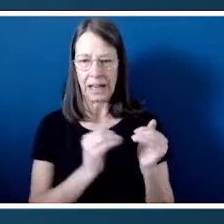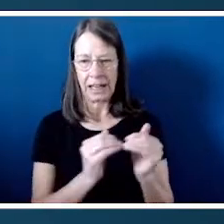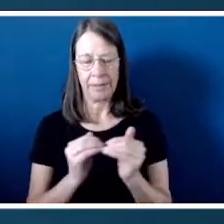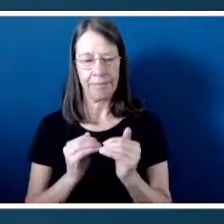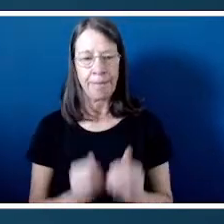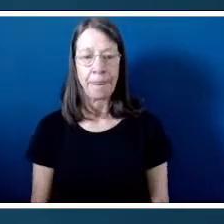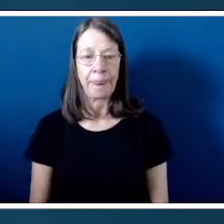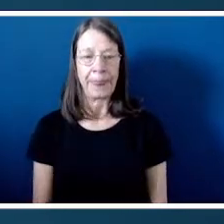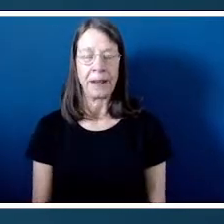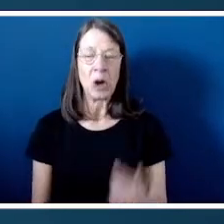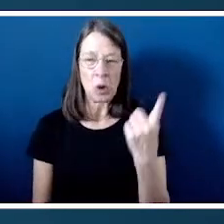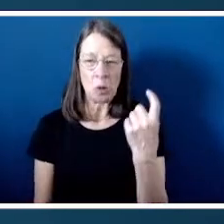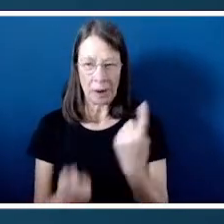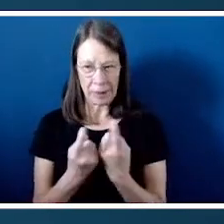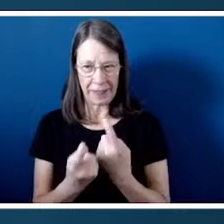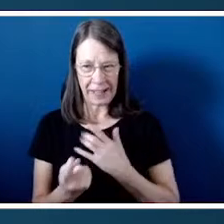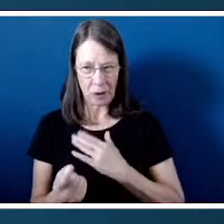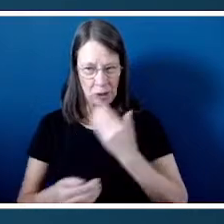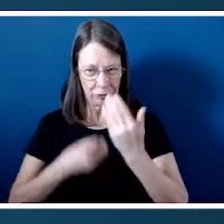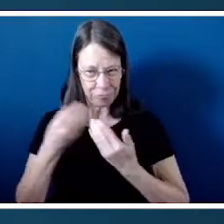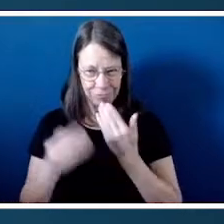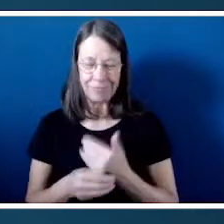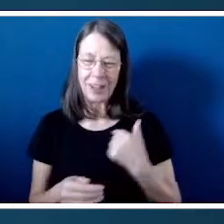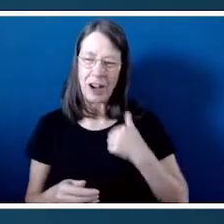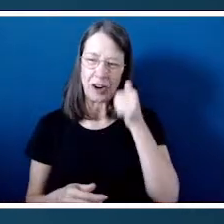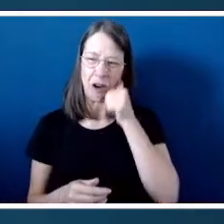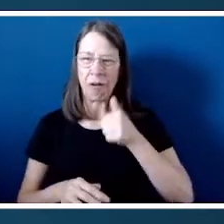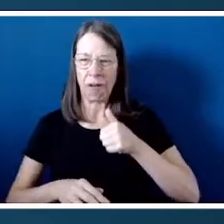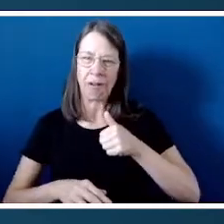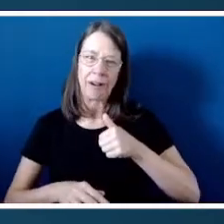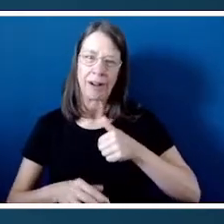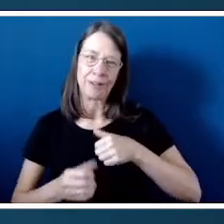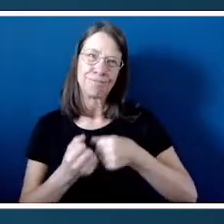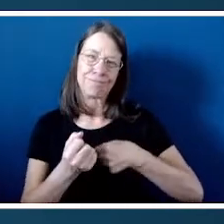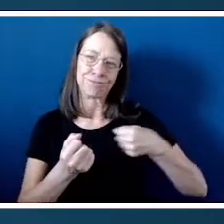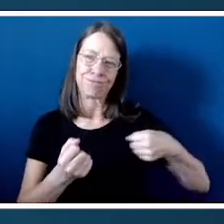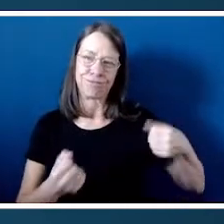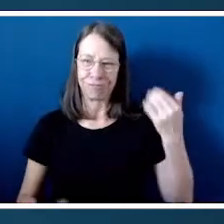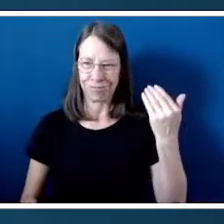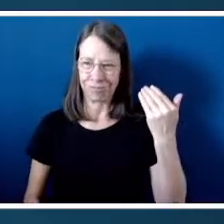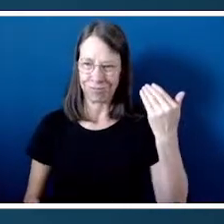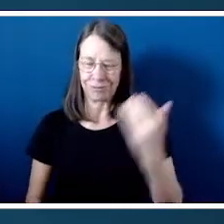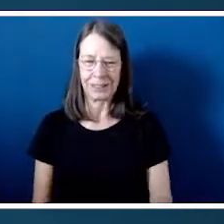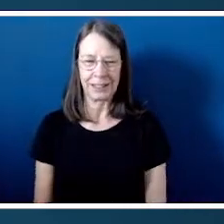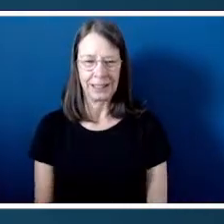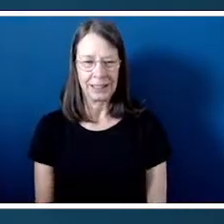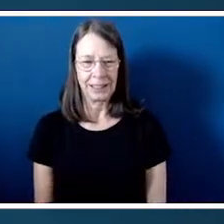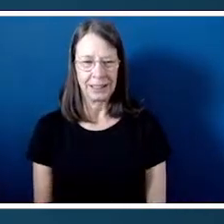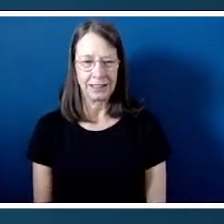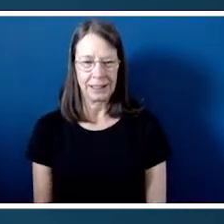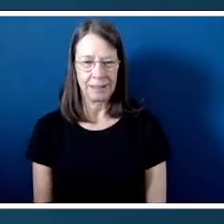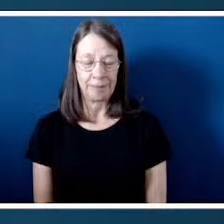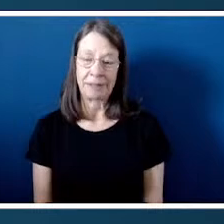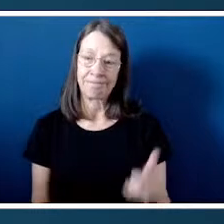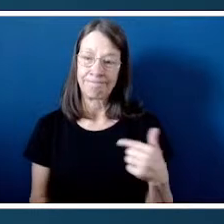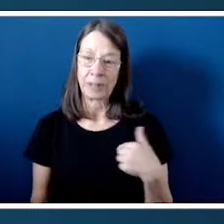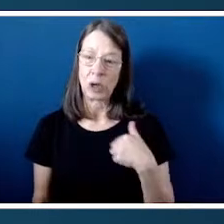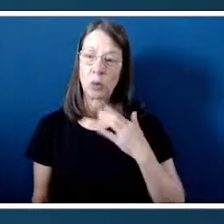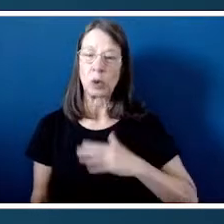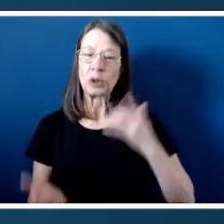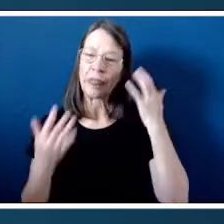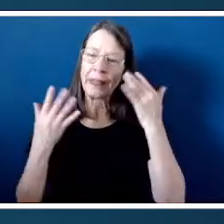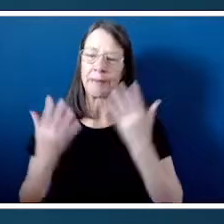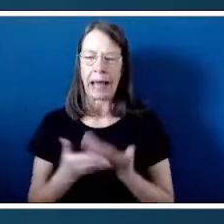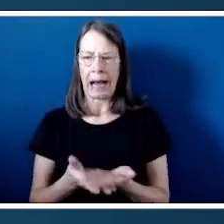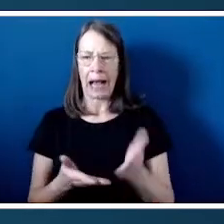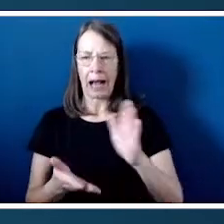for a while, my last contribution is on the how of international development.